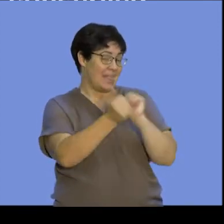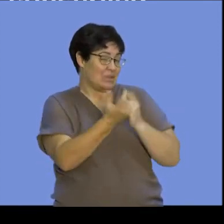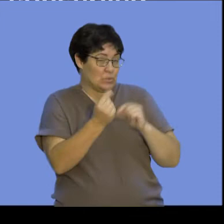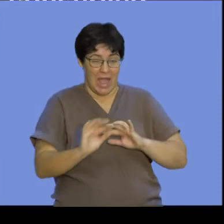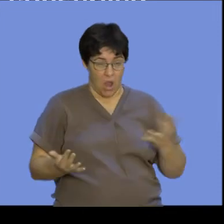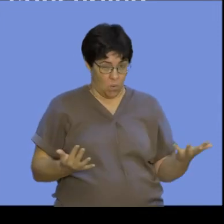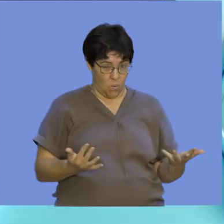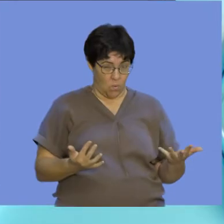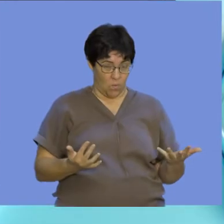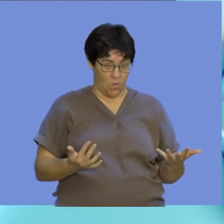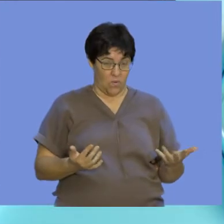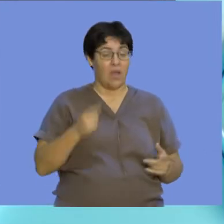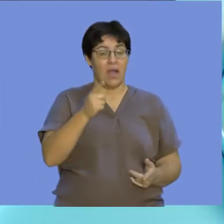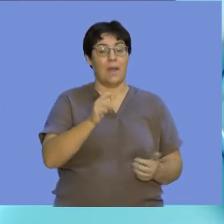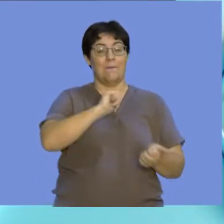can't, your maths